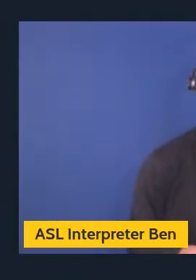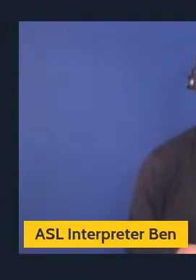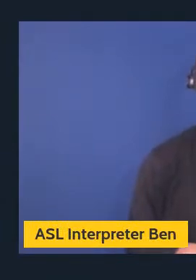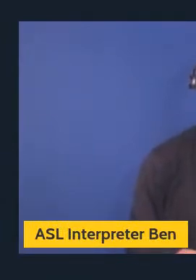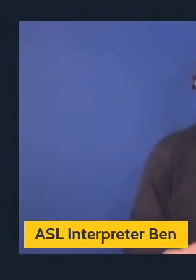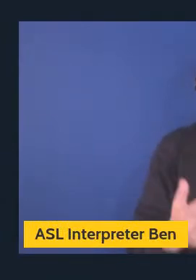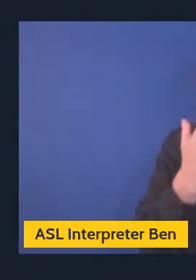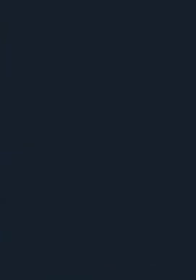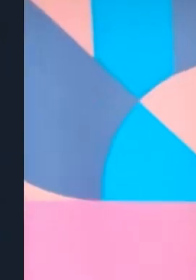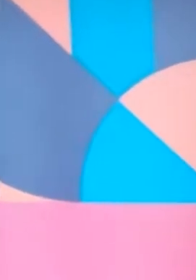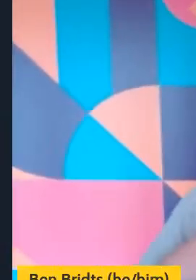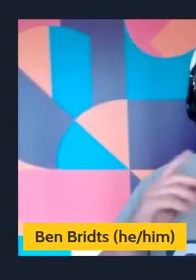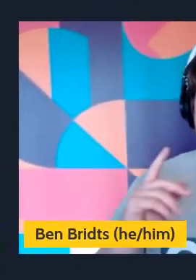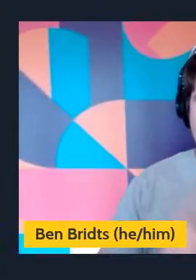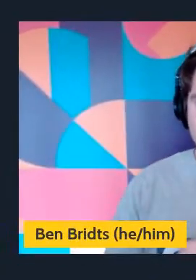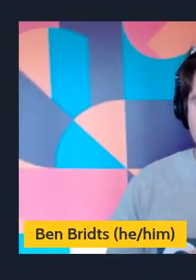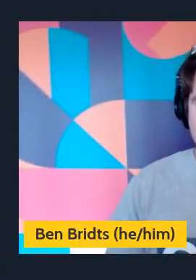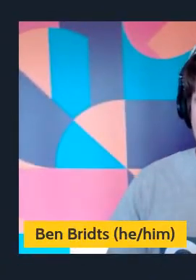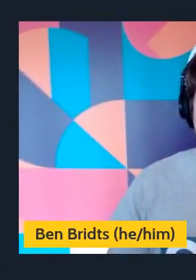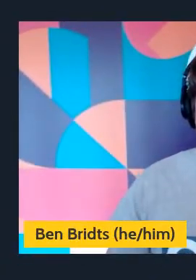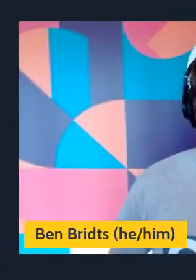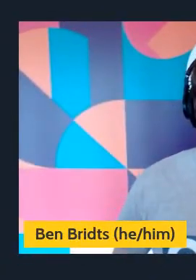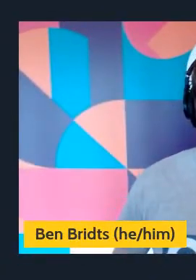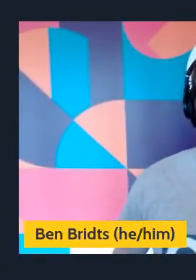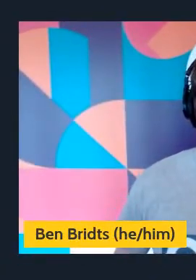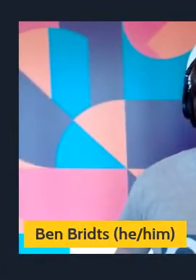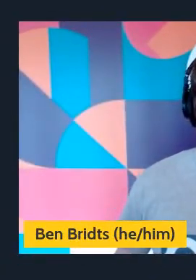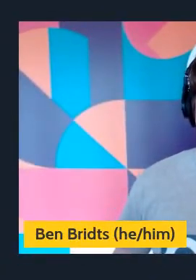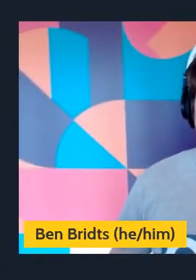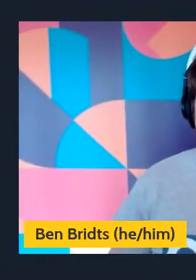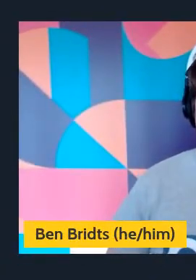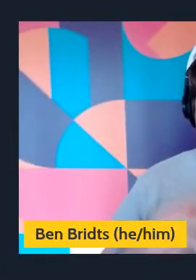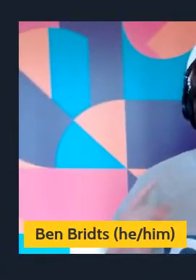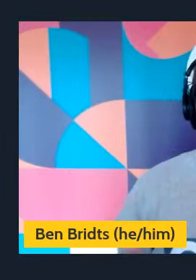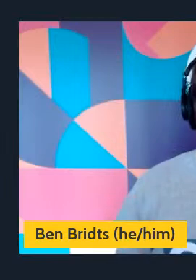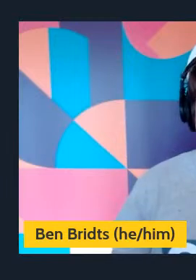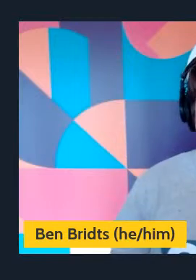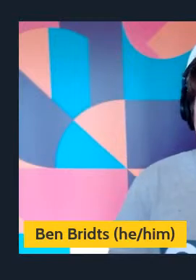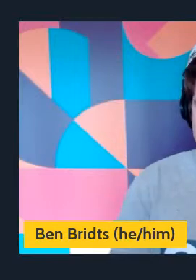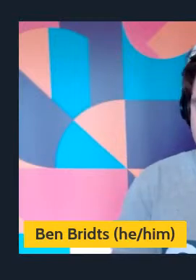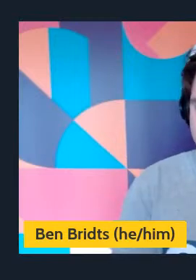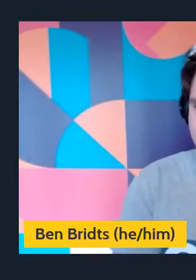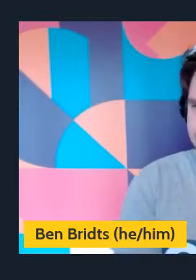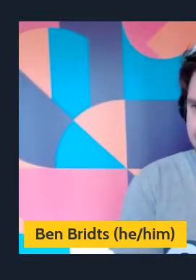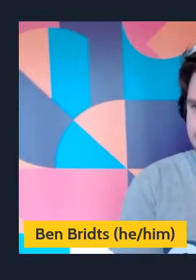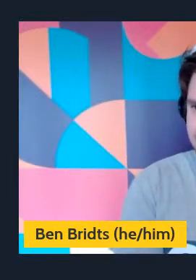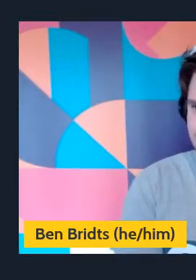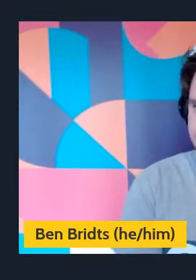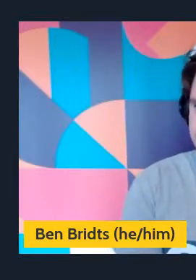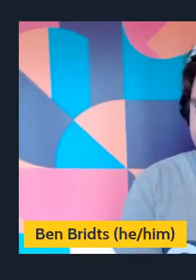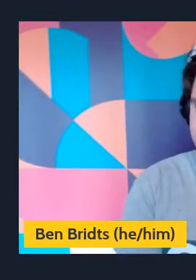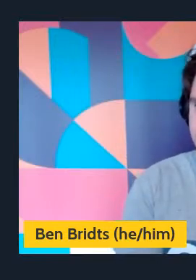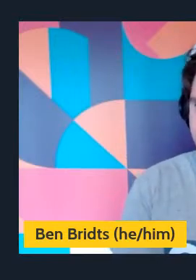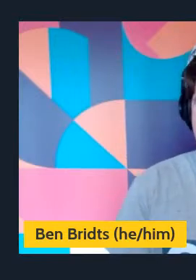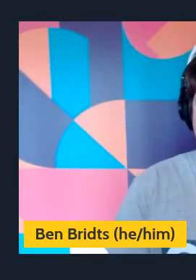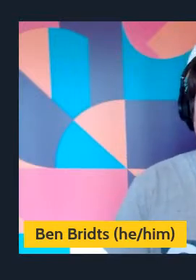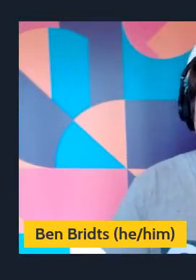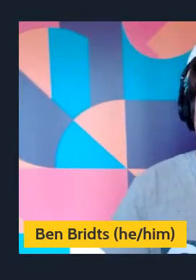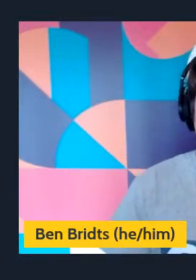Thank you, Momo. It was great seeing like all those different features, but also like all those different people that were involved. I really love those call